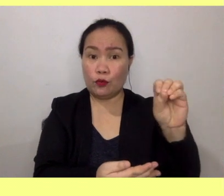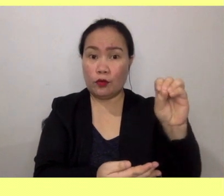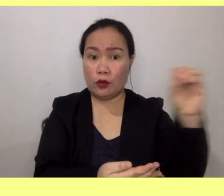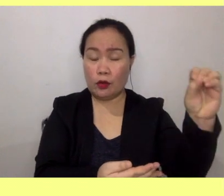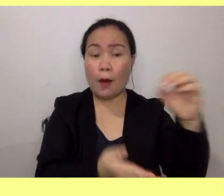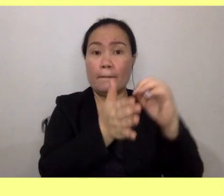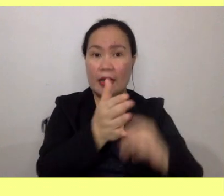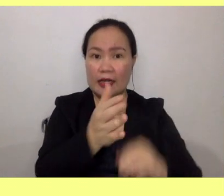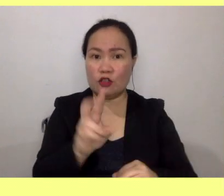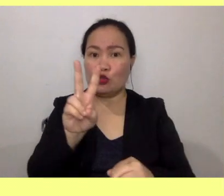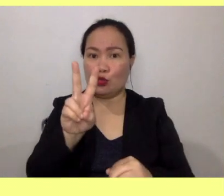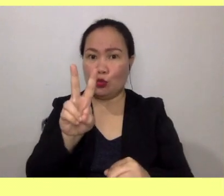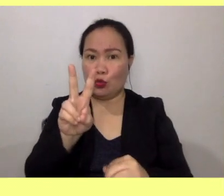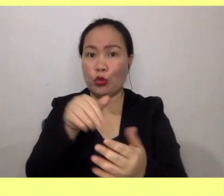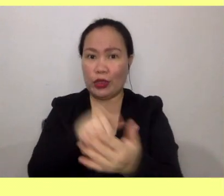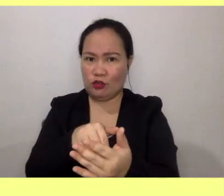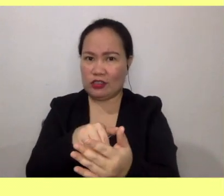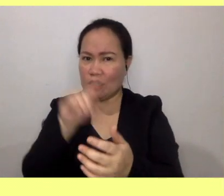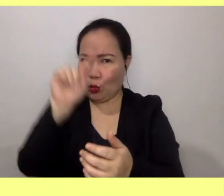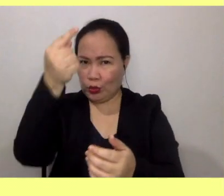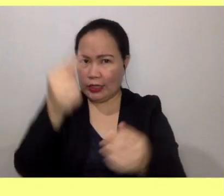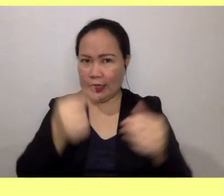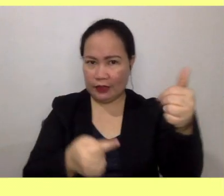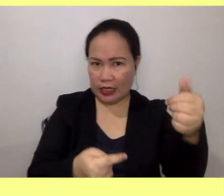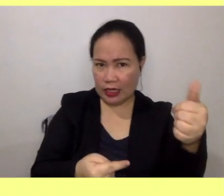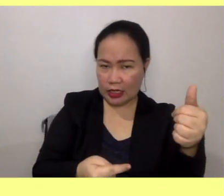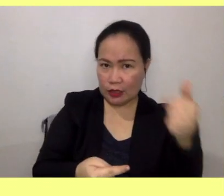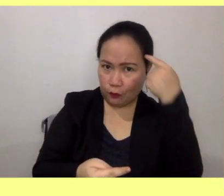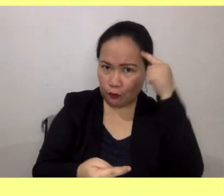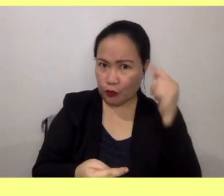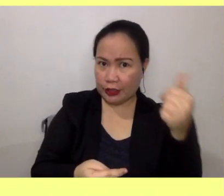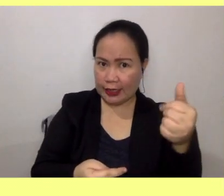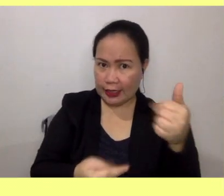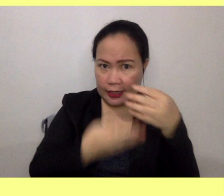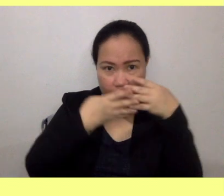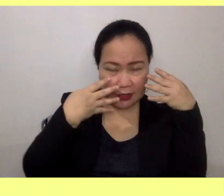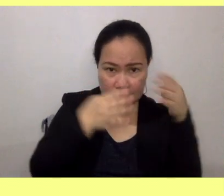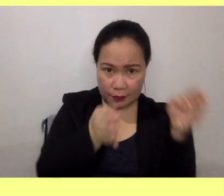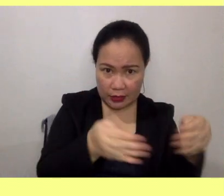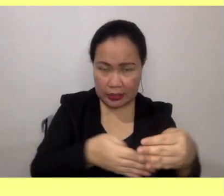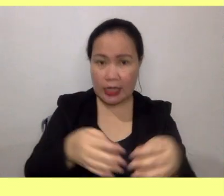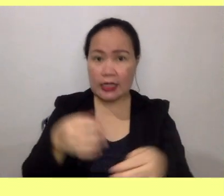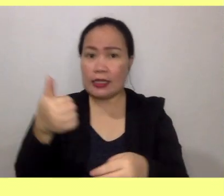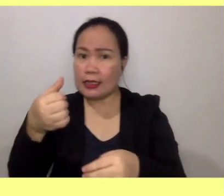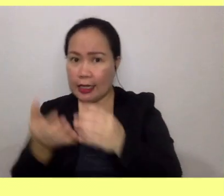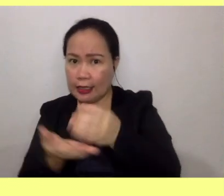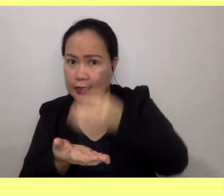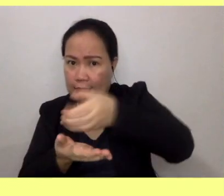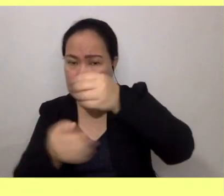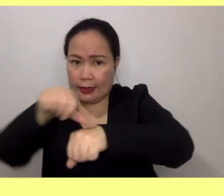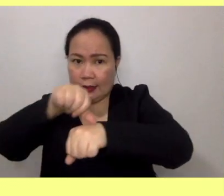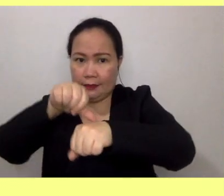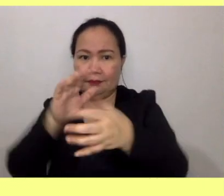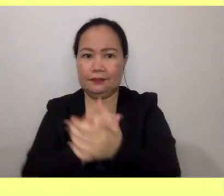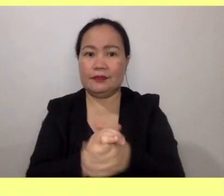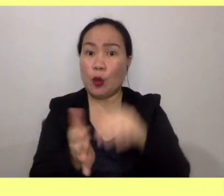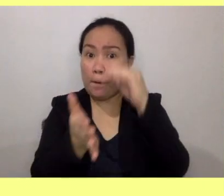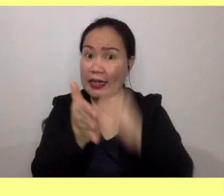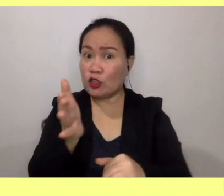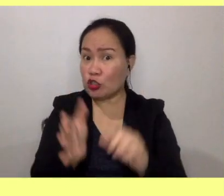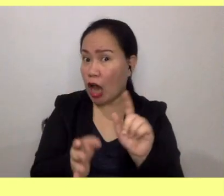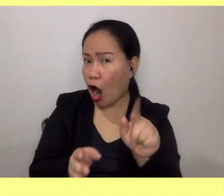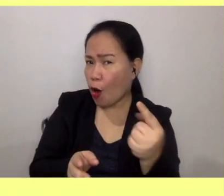sa 2,000 na nagastos nila kung bibili sila ng tig sa 10 items bawat isa.